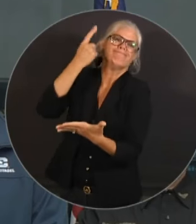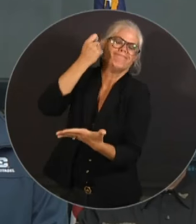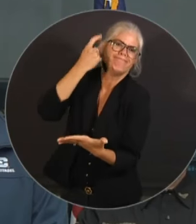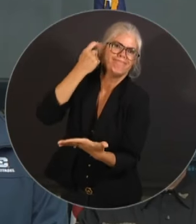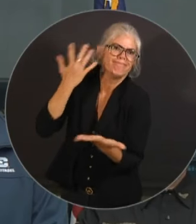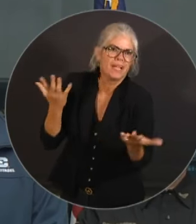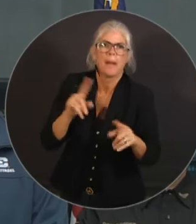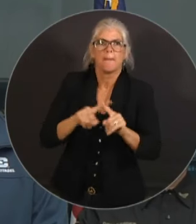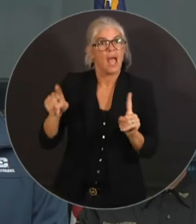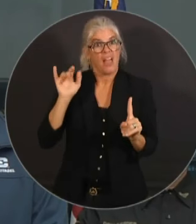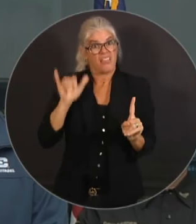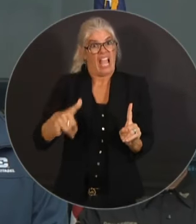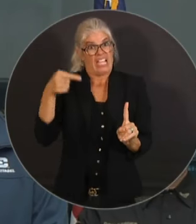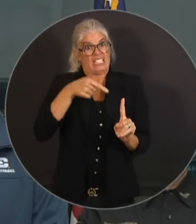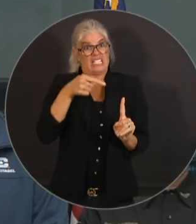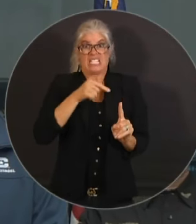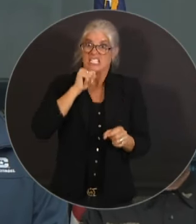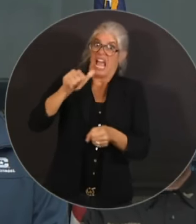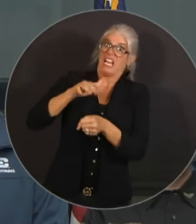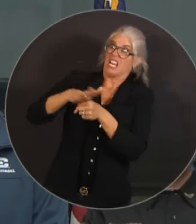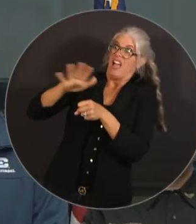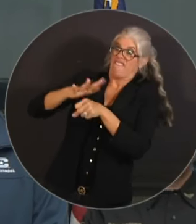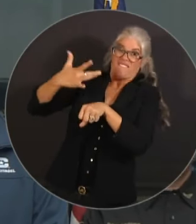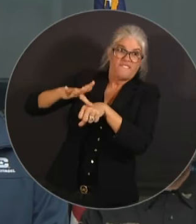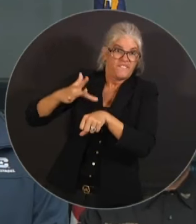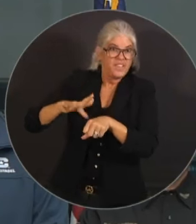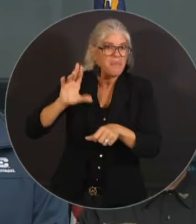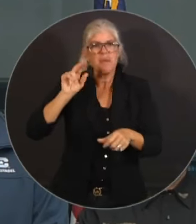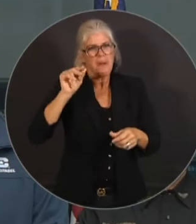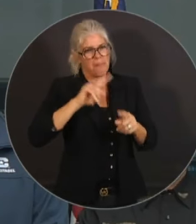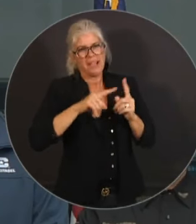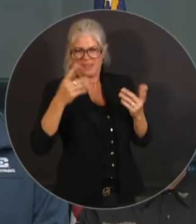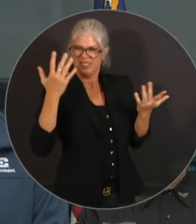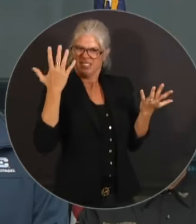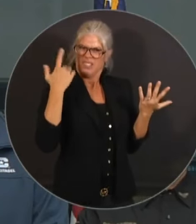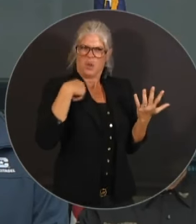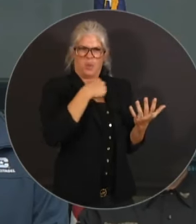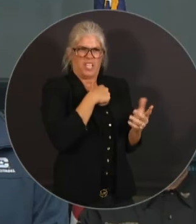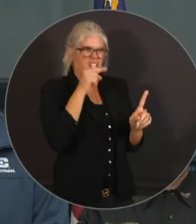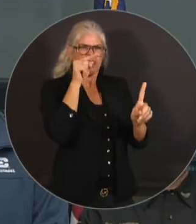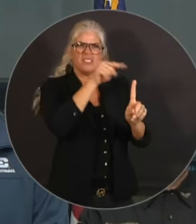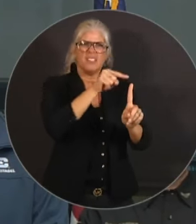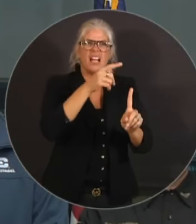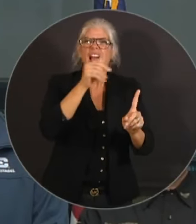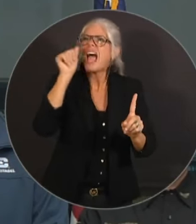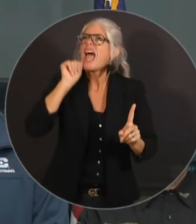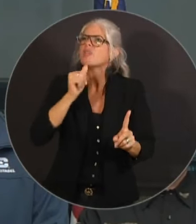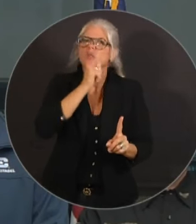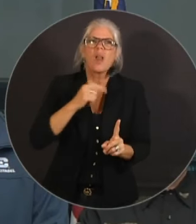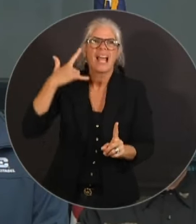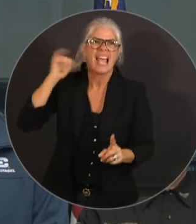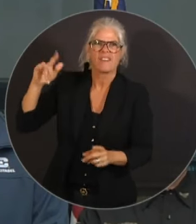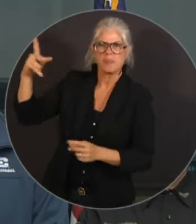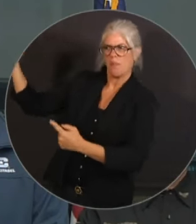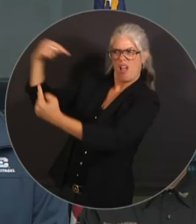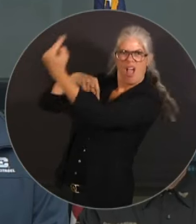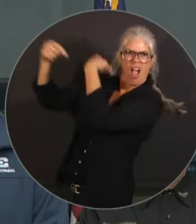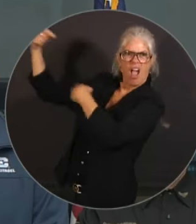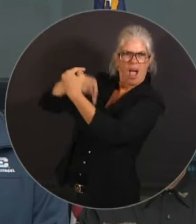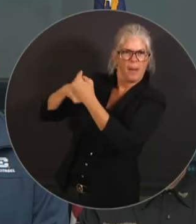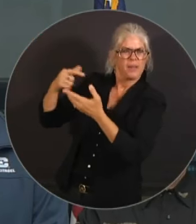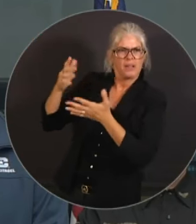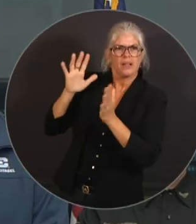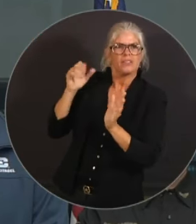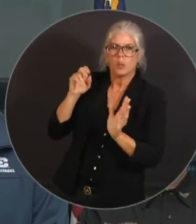that many. There's not enough available. And so why would you come from Arizona or California under the current incentives? So Kevin, I think this is